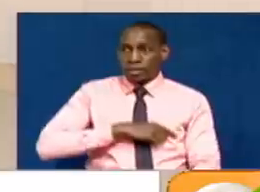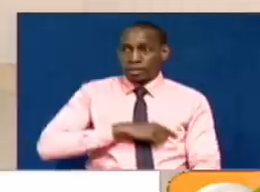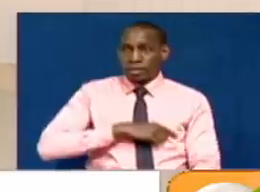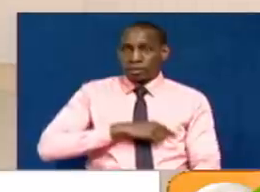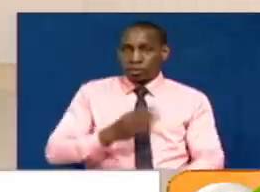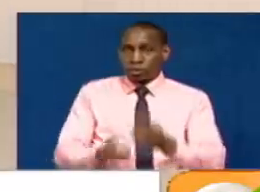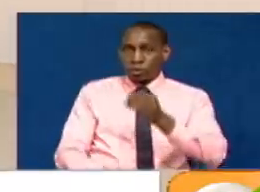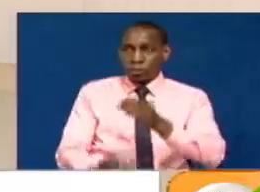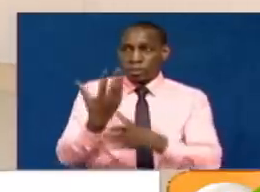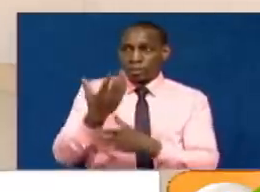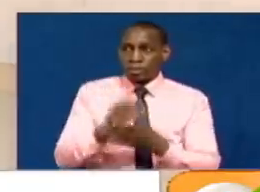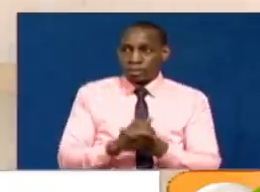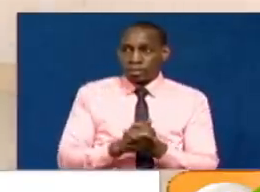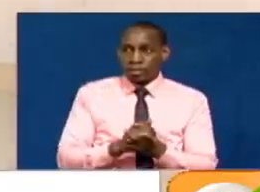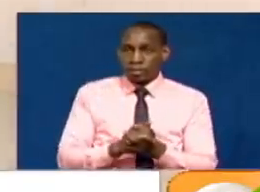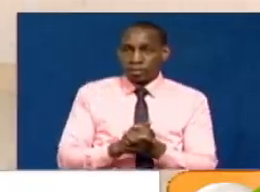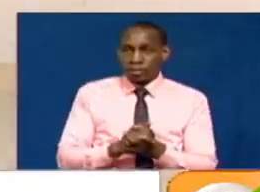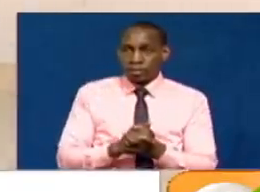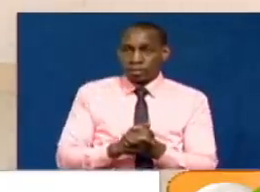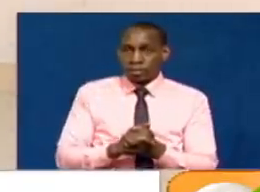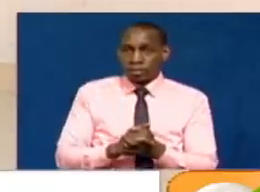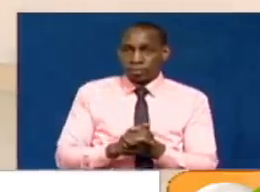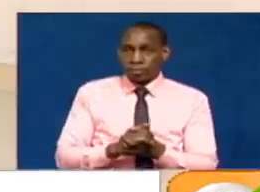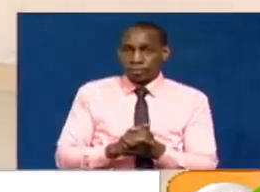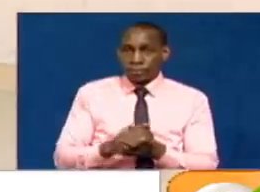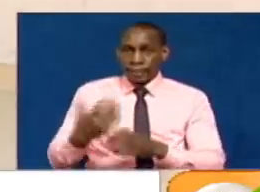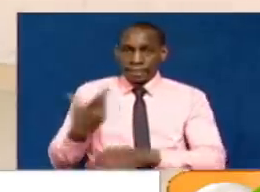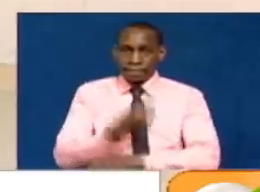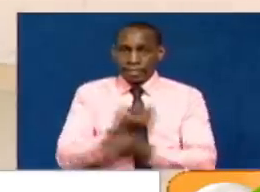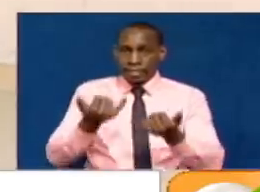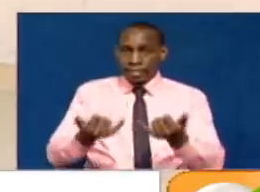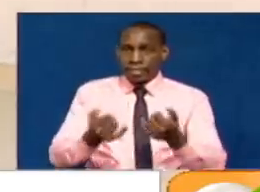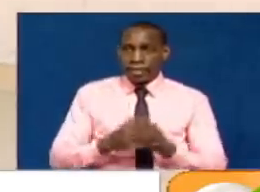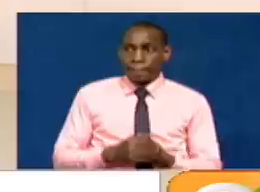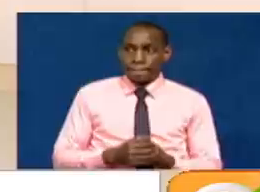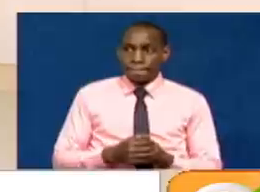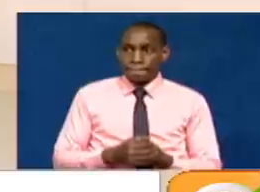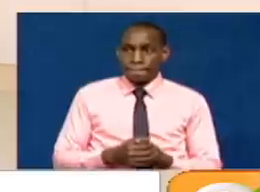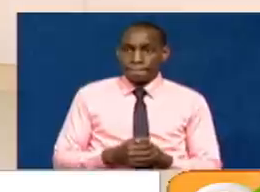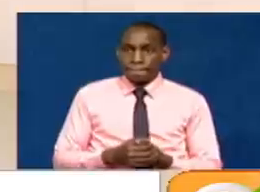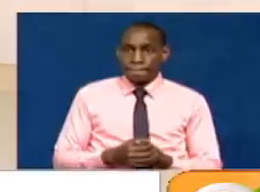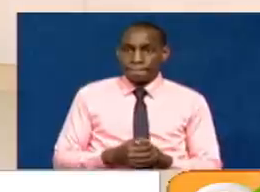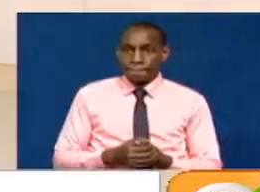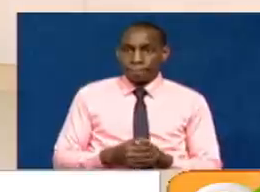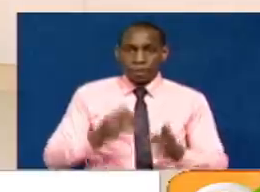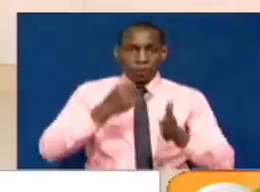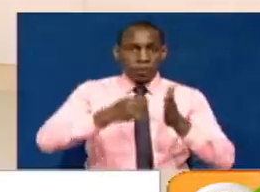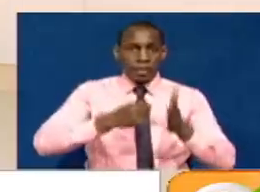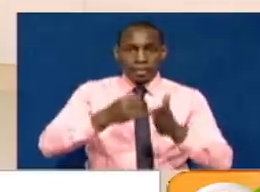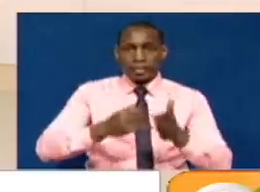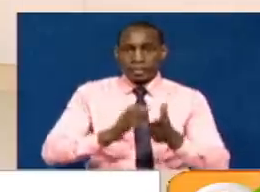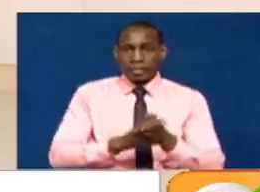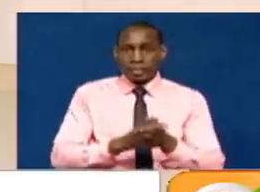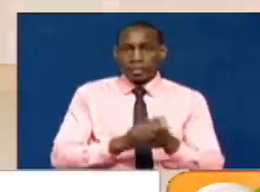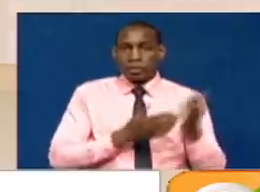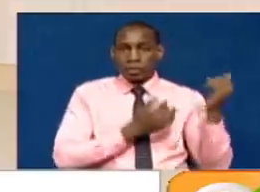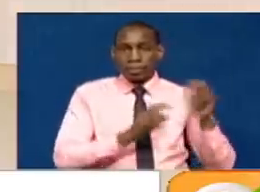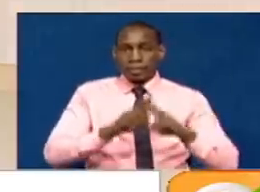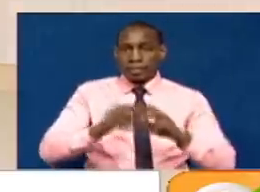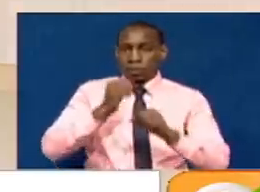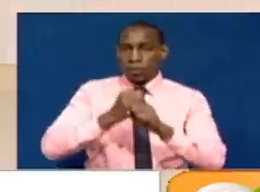or producing, or shall I say, putting together those vaccines here. There's the form and fill, you know, plant that we're expecting to be operational, I think,